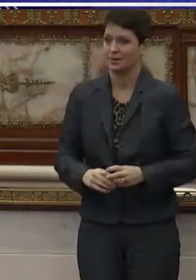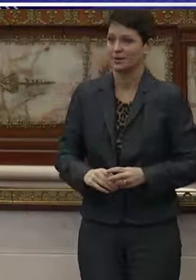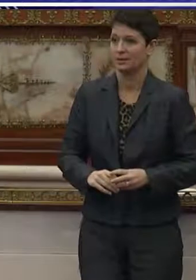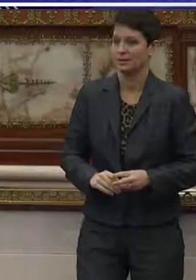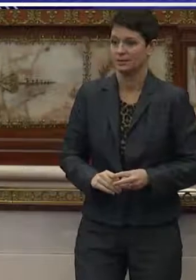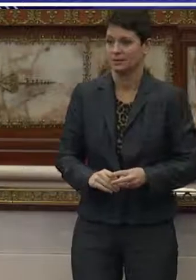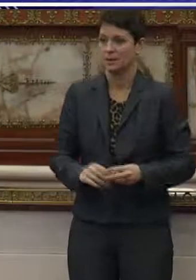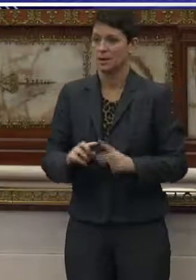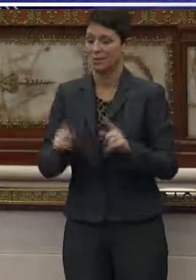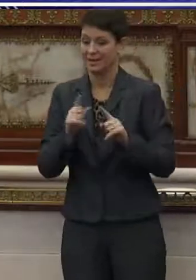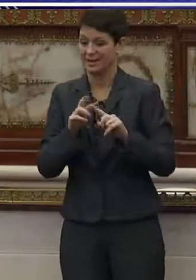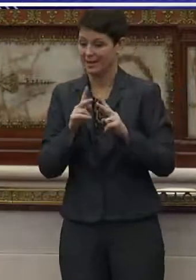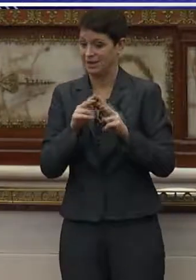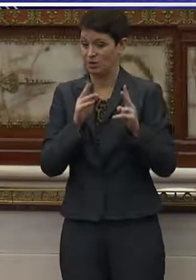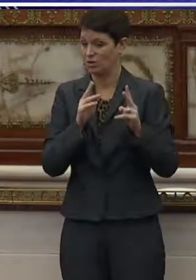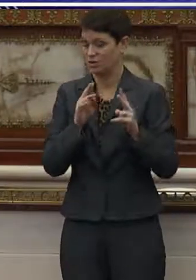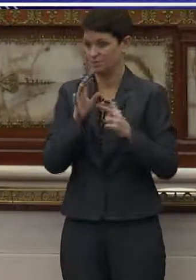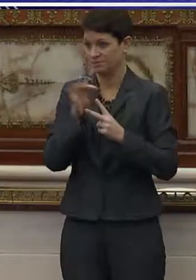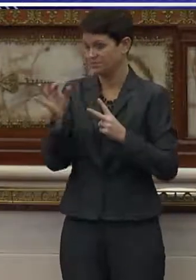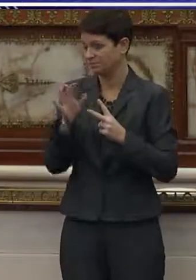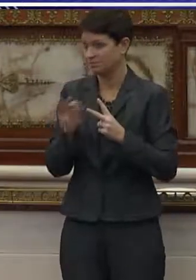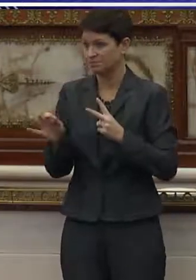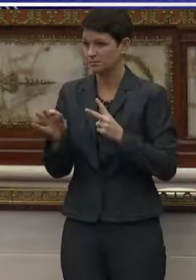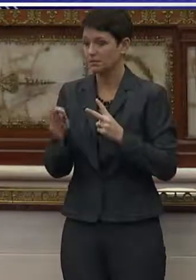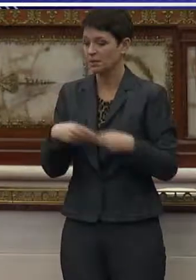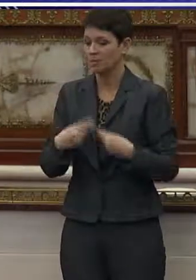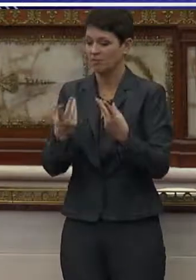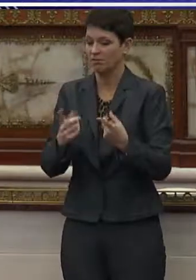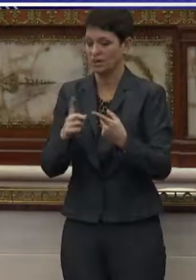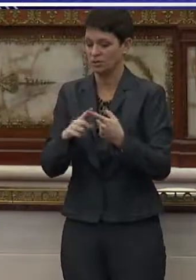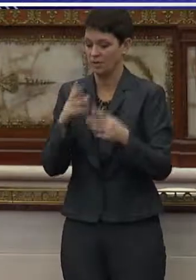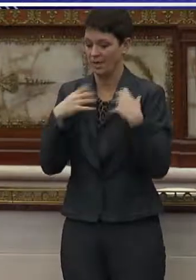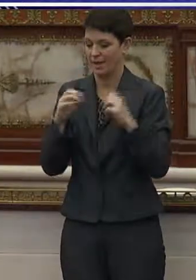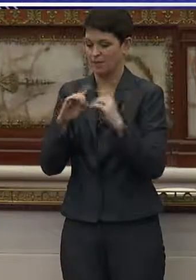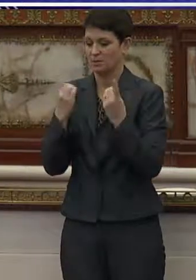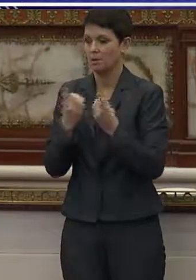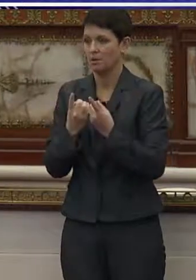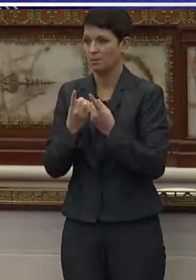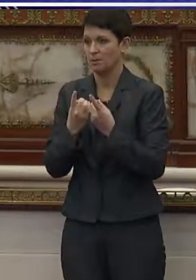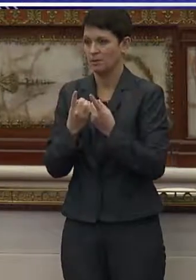but either way, they will provide to the health department